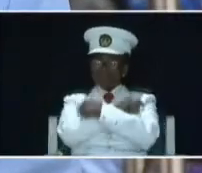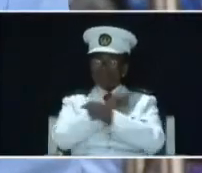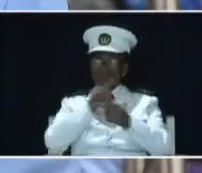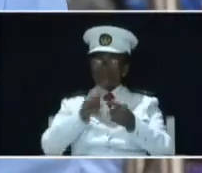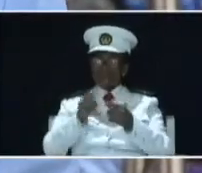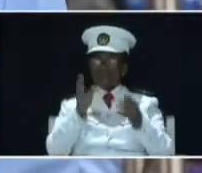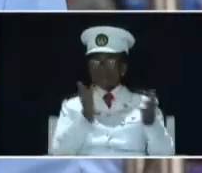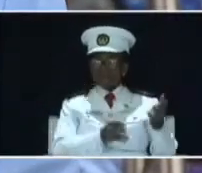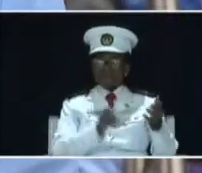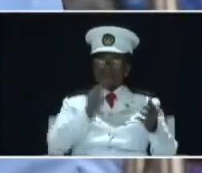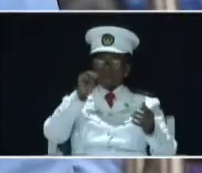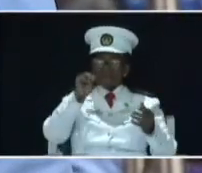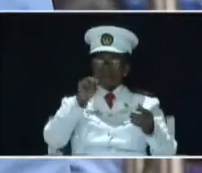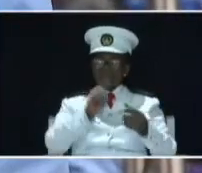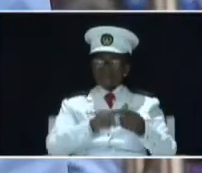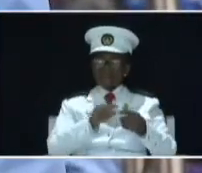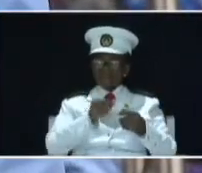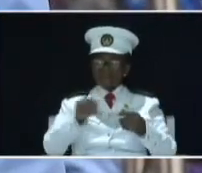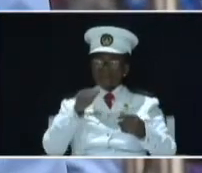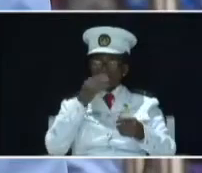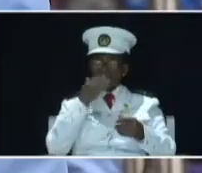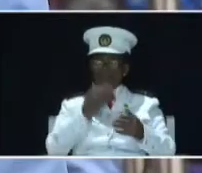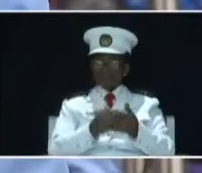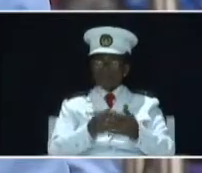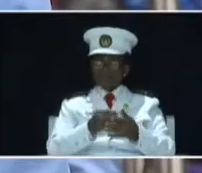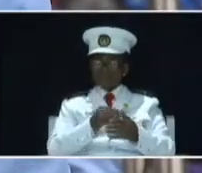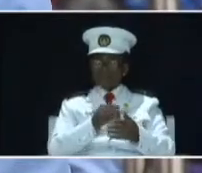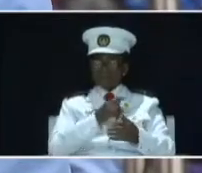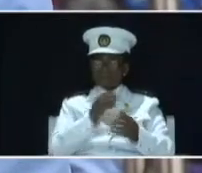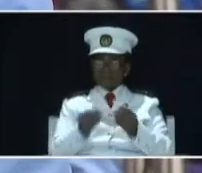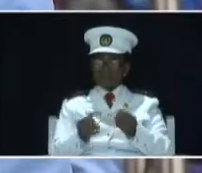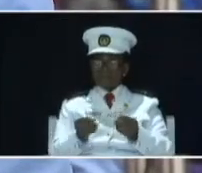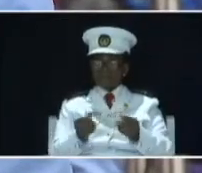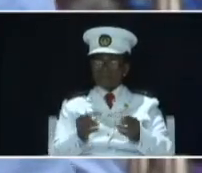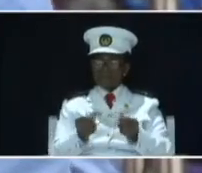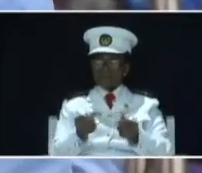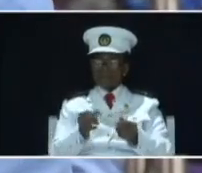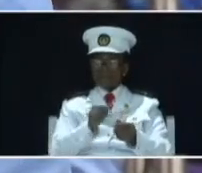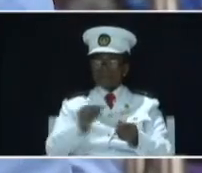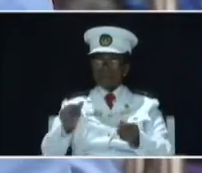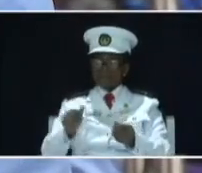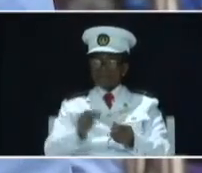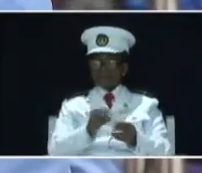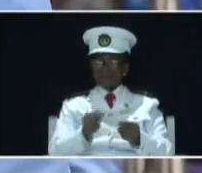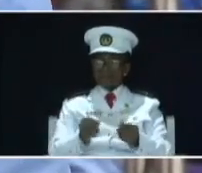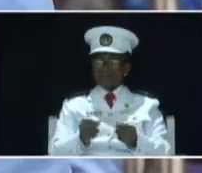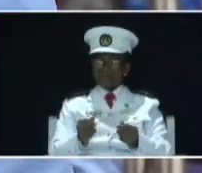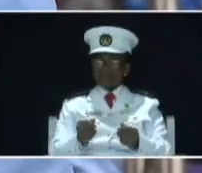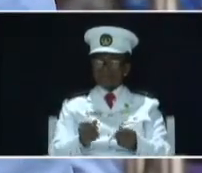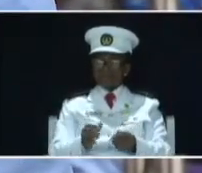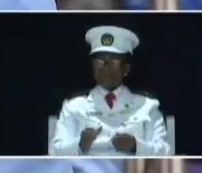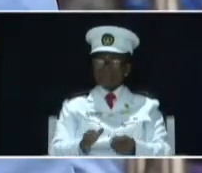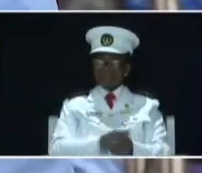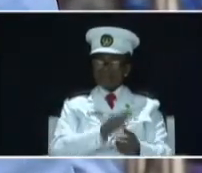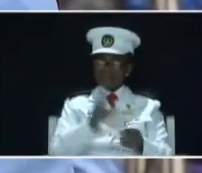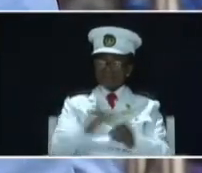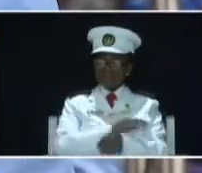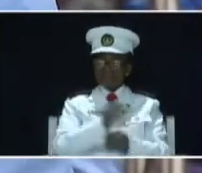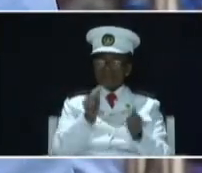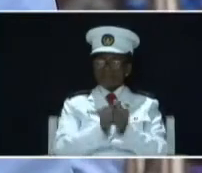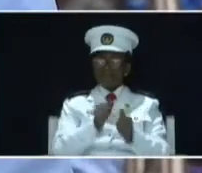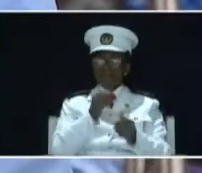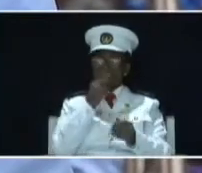and a large, unto a land flowing with milk and honey, unto the place of